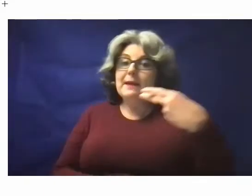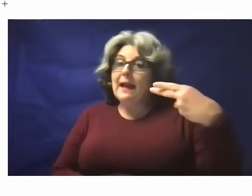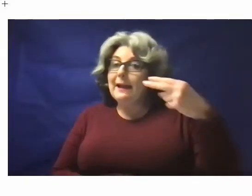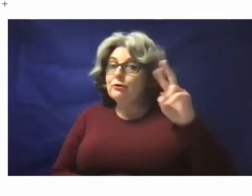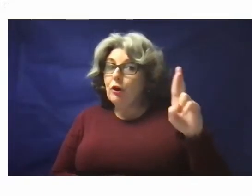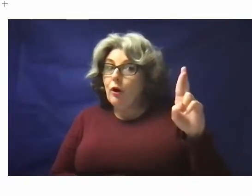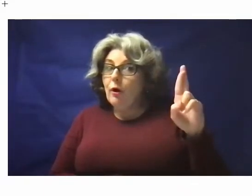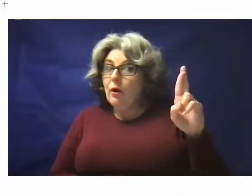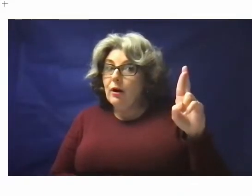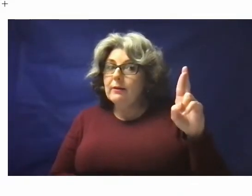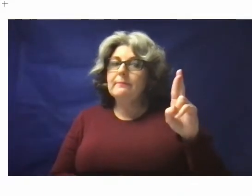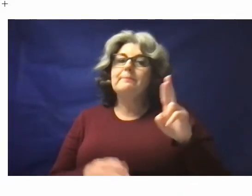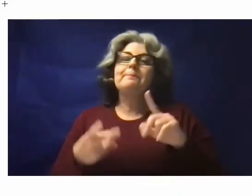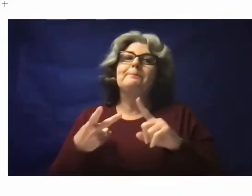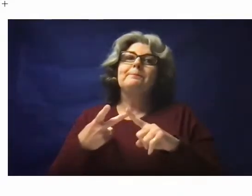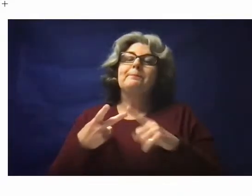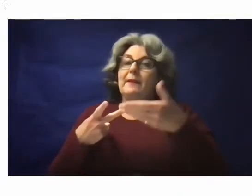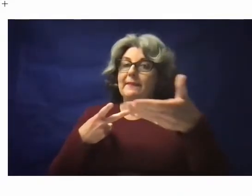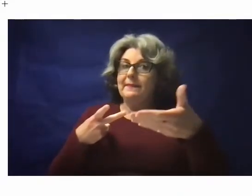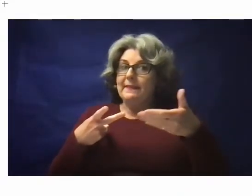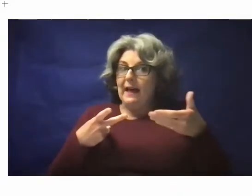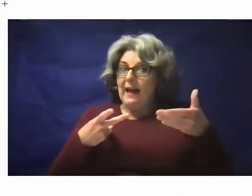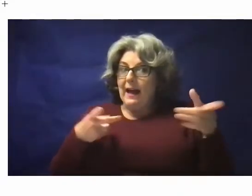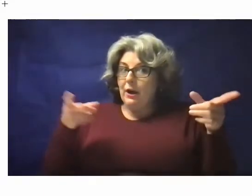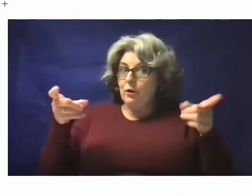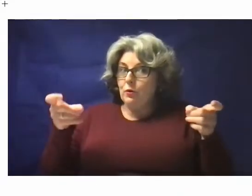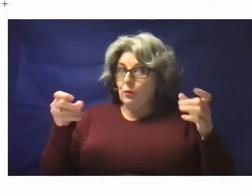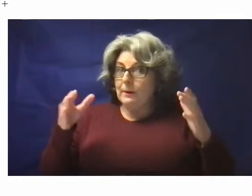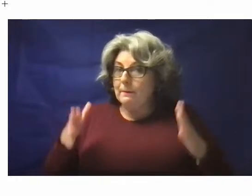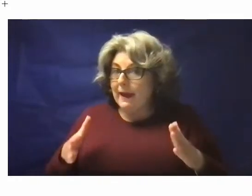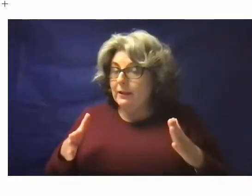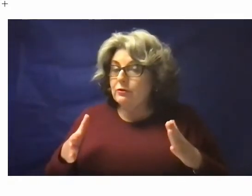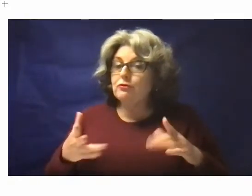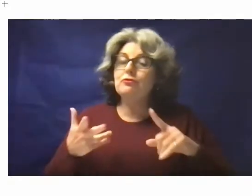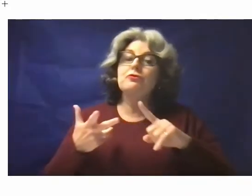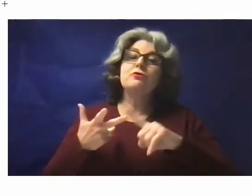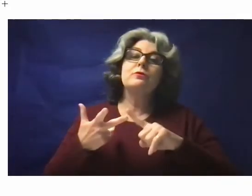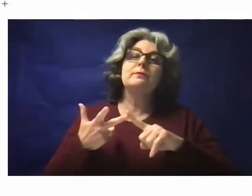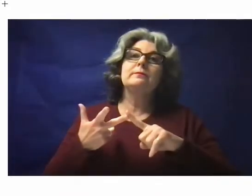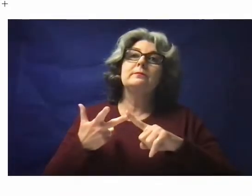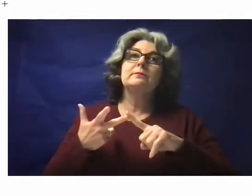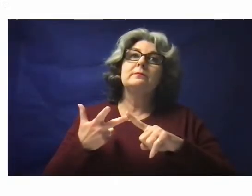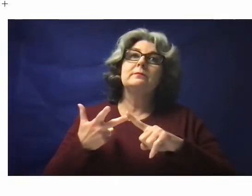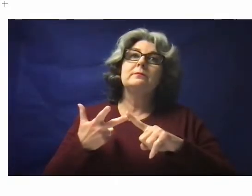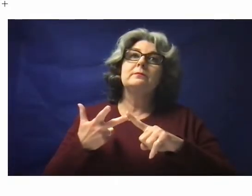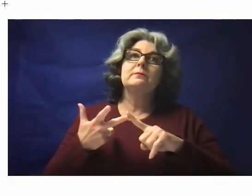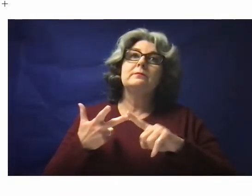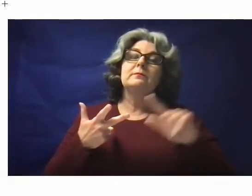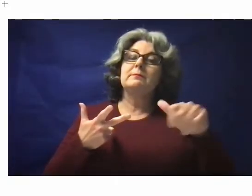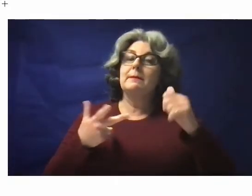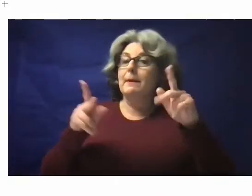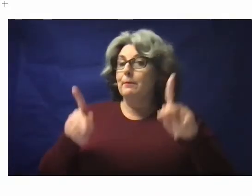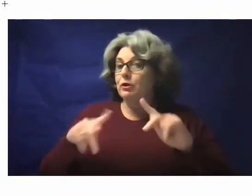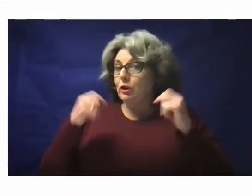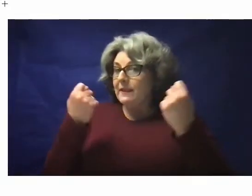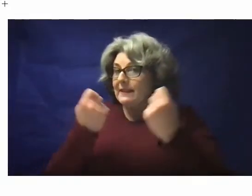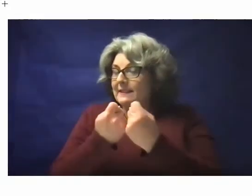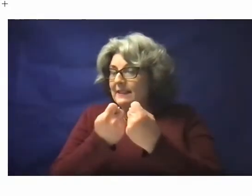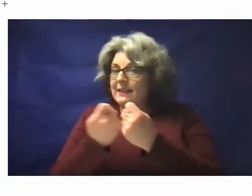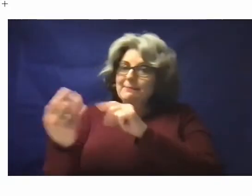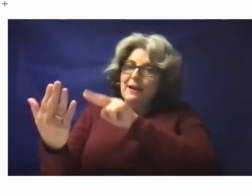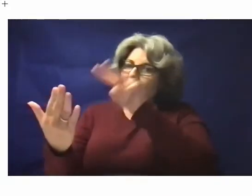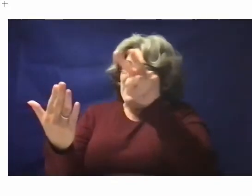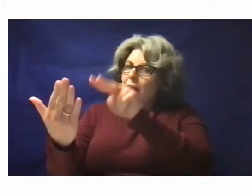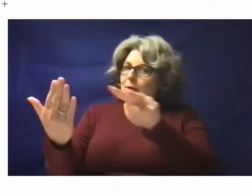and the hiring manager, or the hiring manager might have gotten somebody in his team to help review